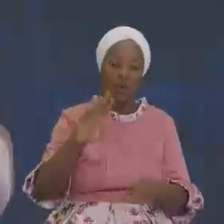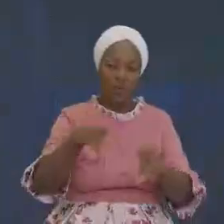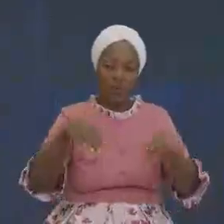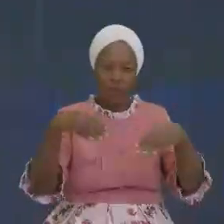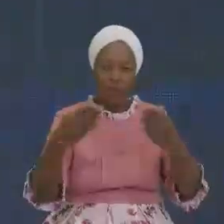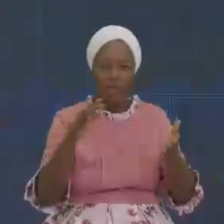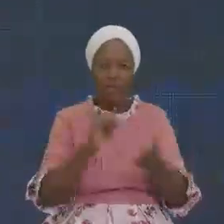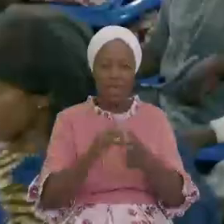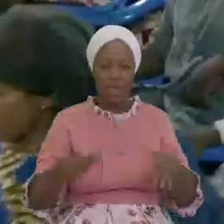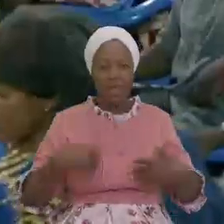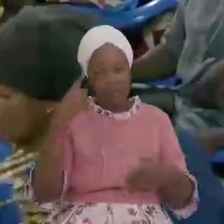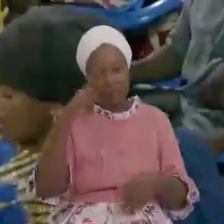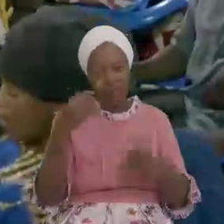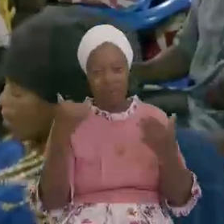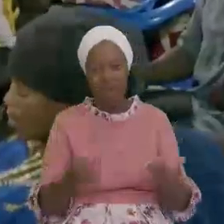life for you now.